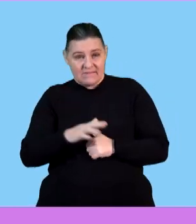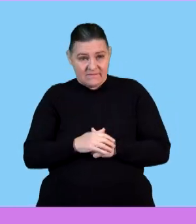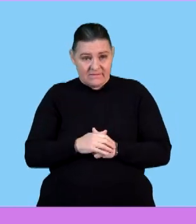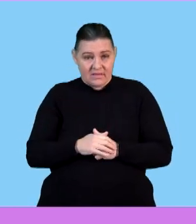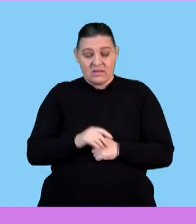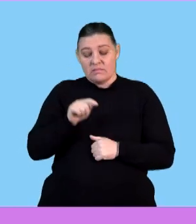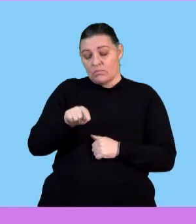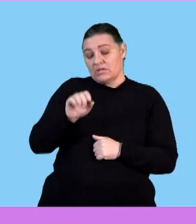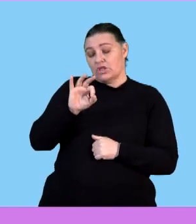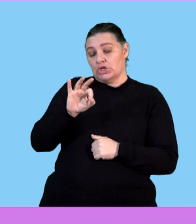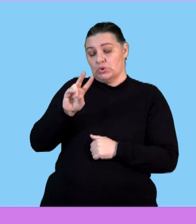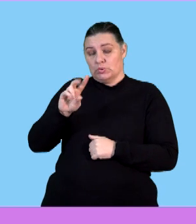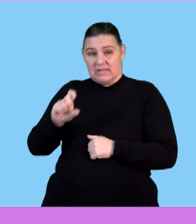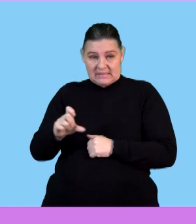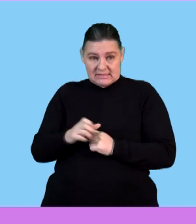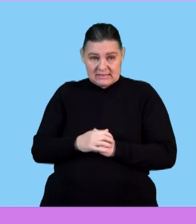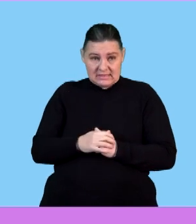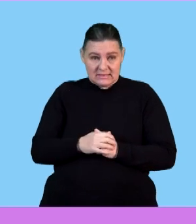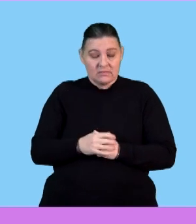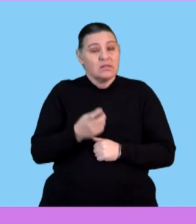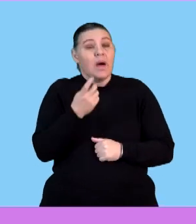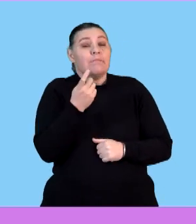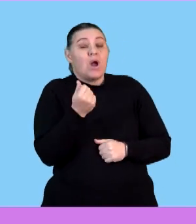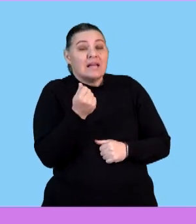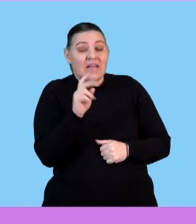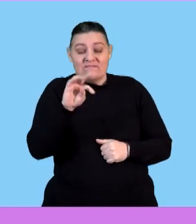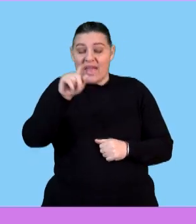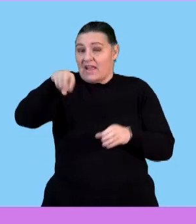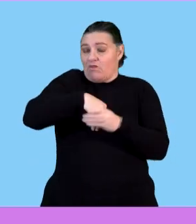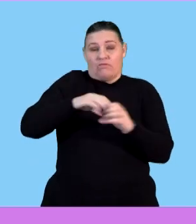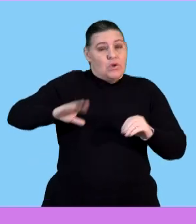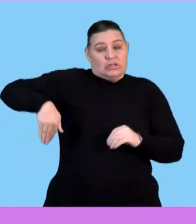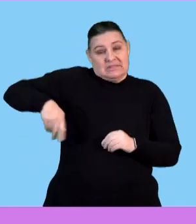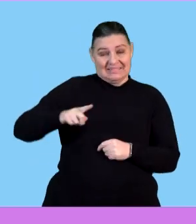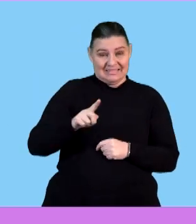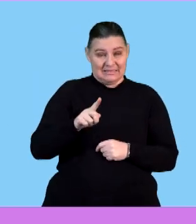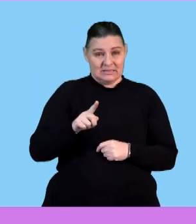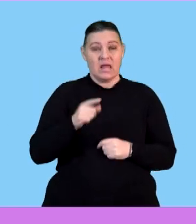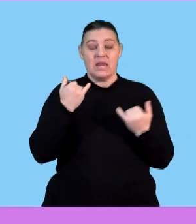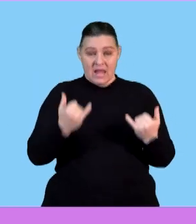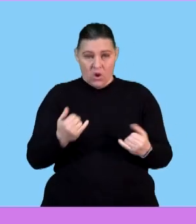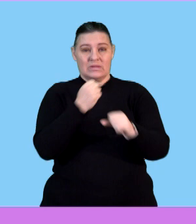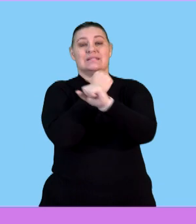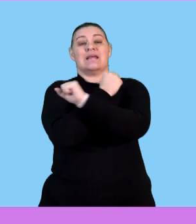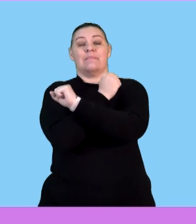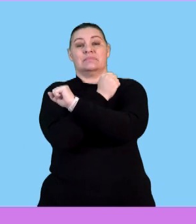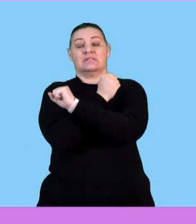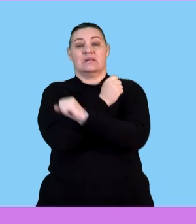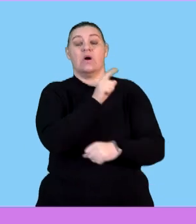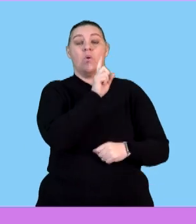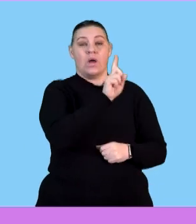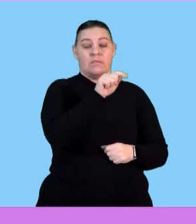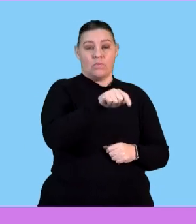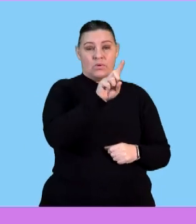8,965 Rand and 32 cents. Again, that's the price excluding VAT. You've got to times it